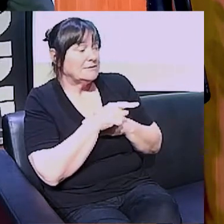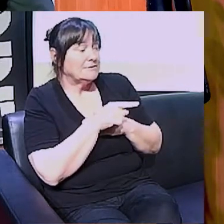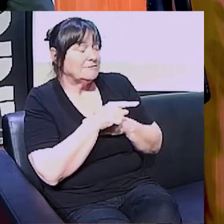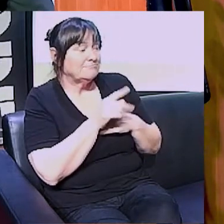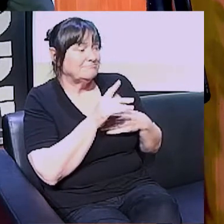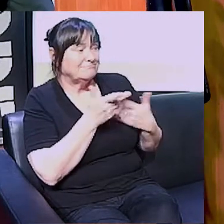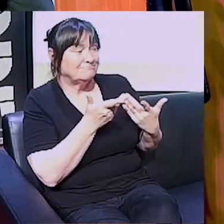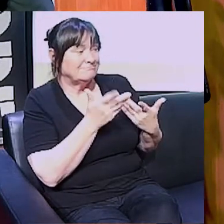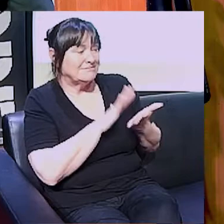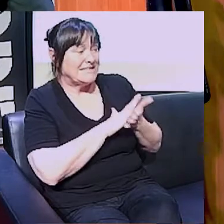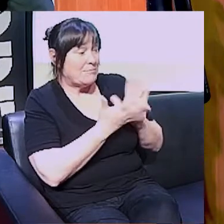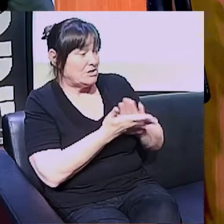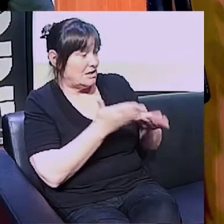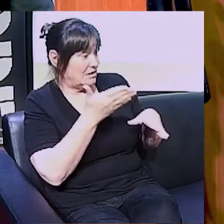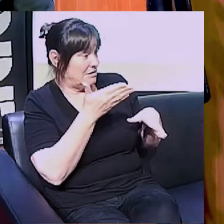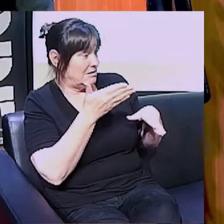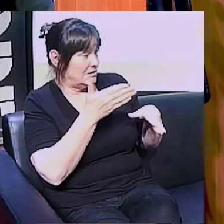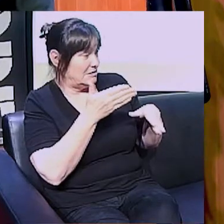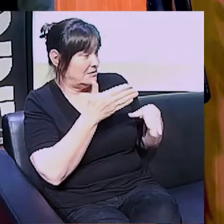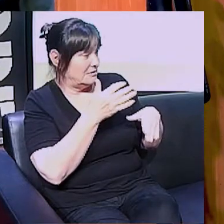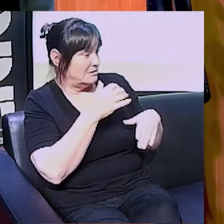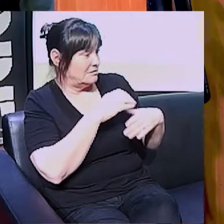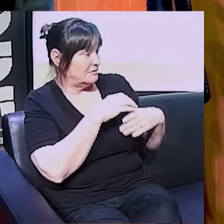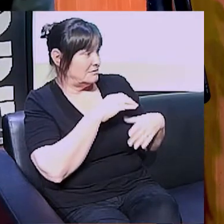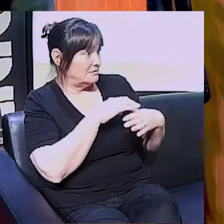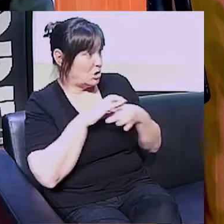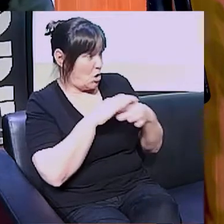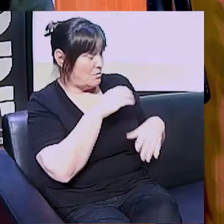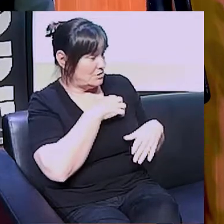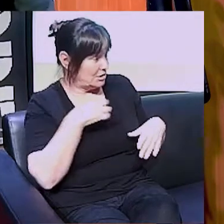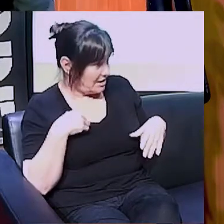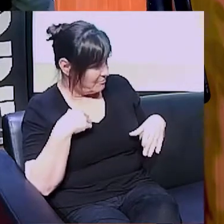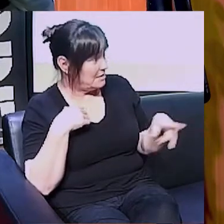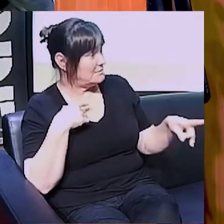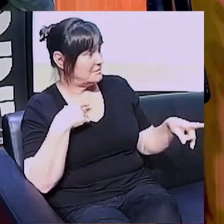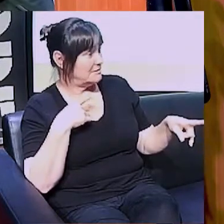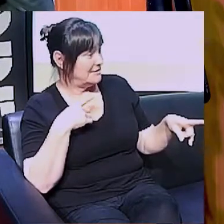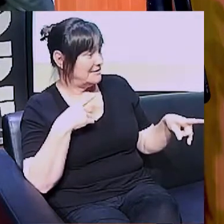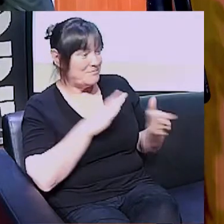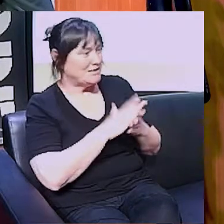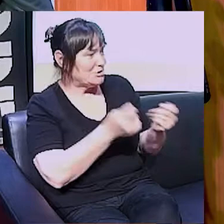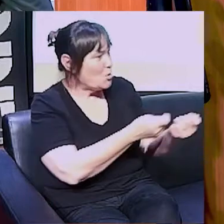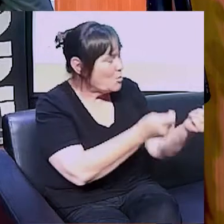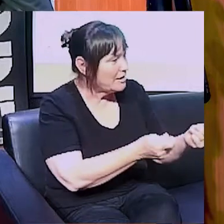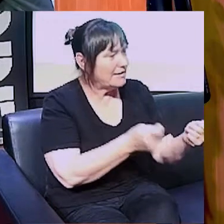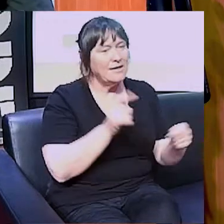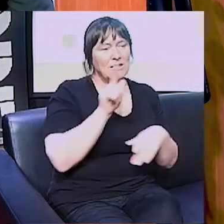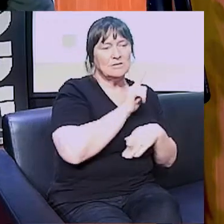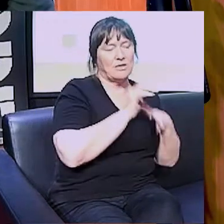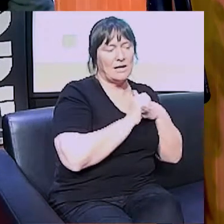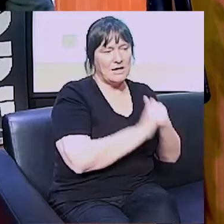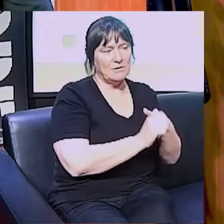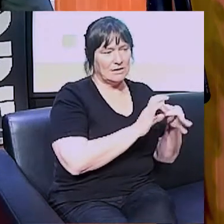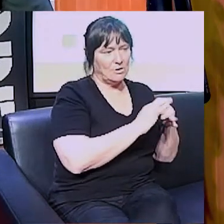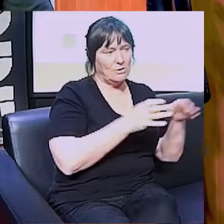done and you won't be able to work together. Because it's pretty black and white with NZ First, whether the Labour-led coalition is doing something right or